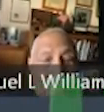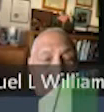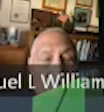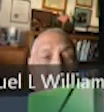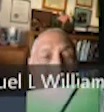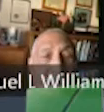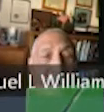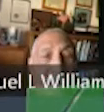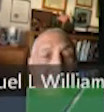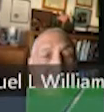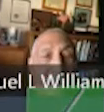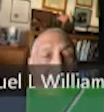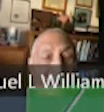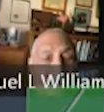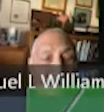Suhani Chitalia?